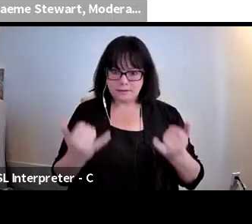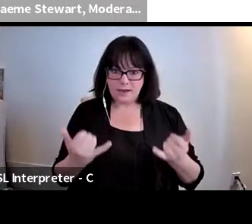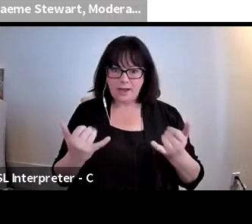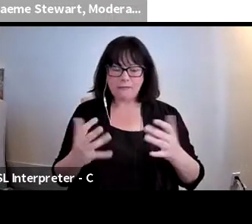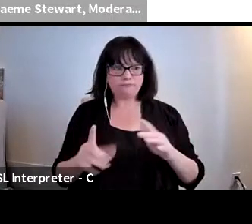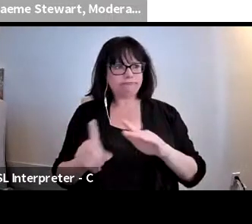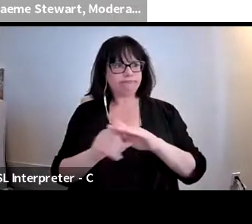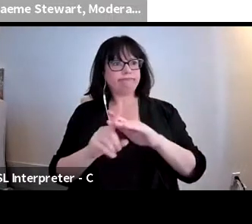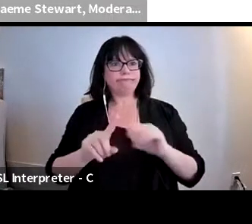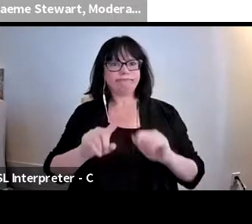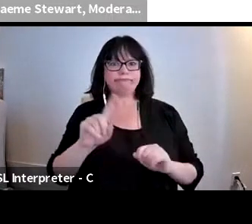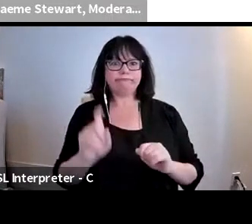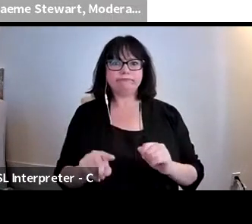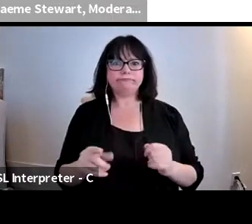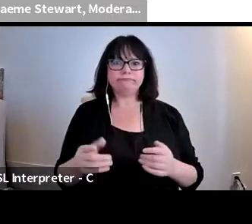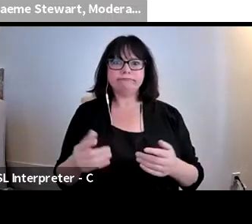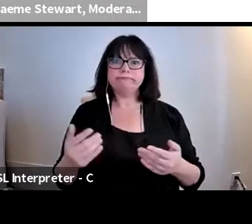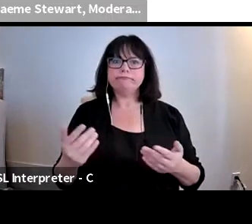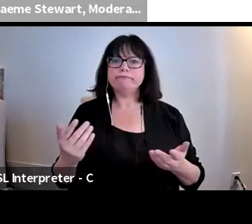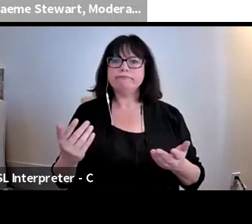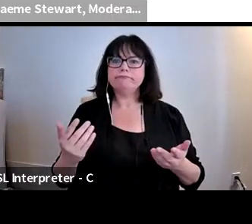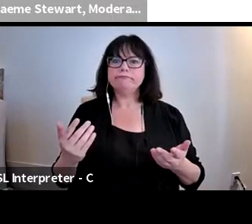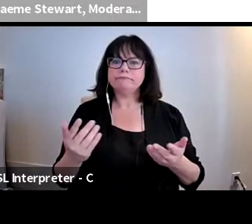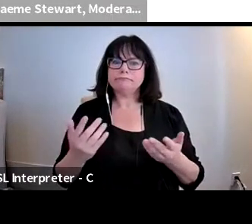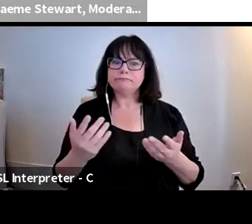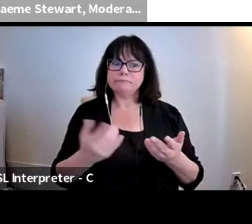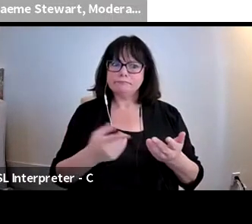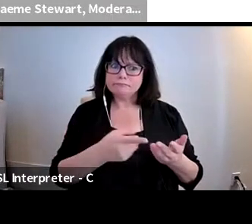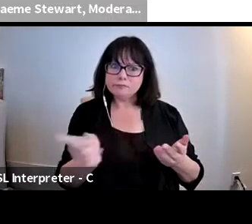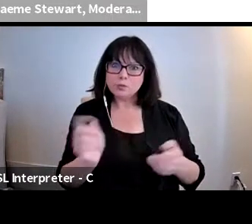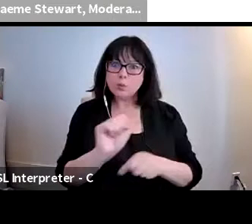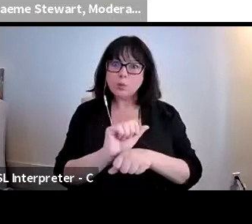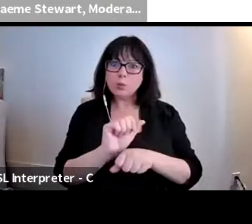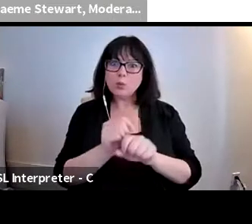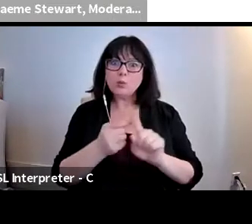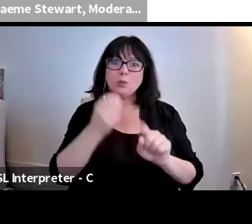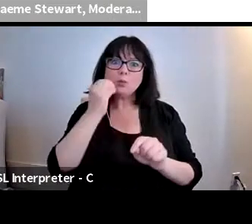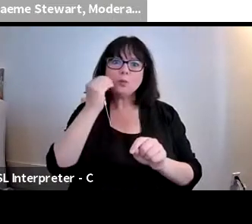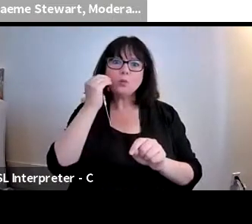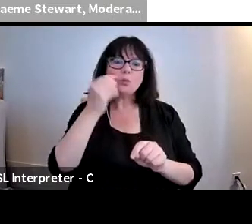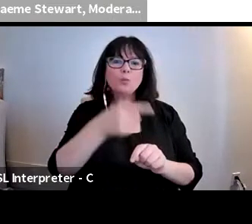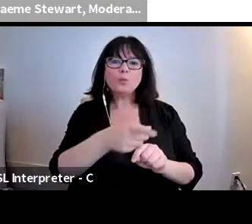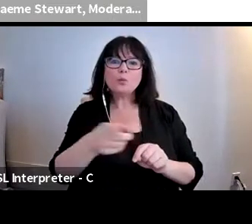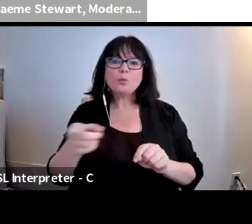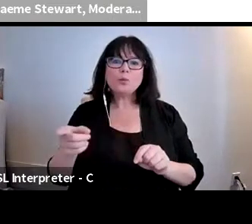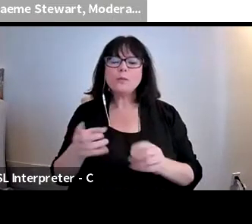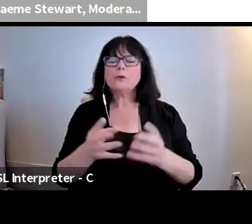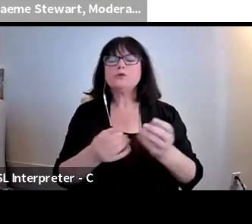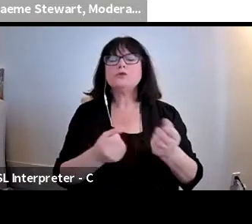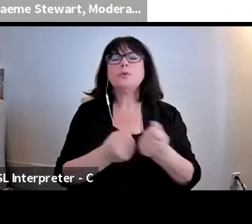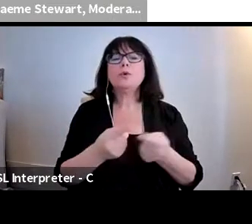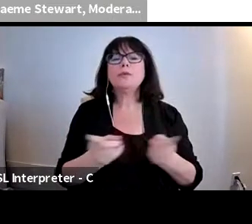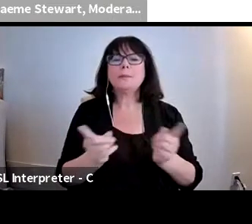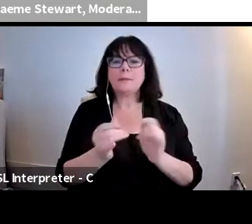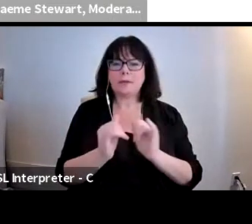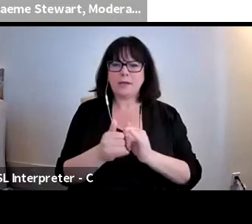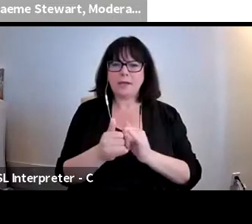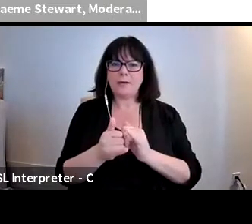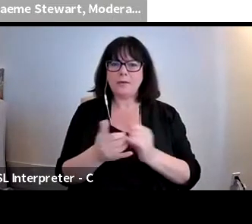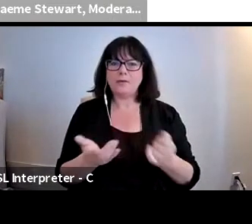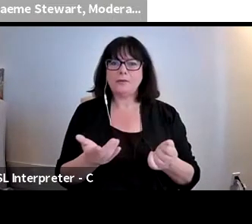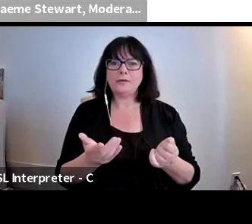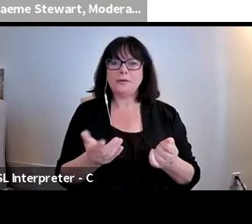you support people who need to work from home. What are the actual requirements for staff